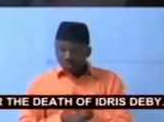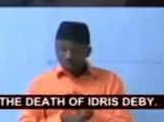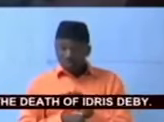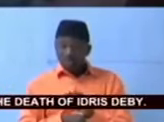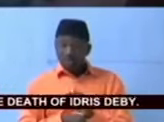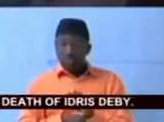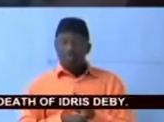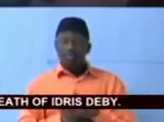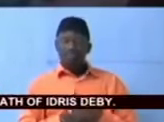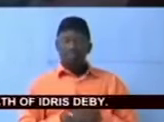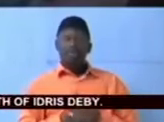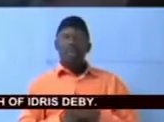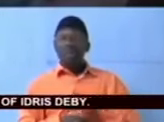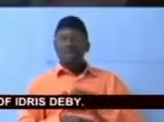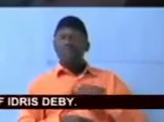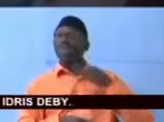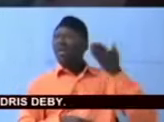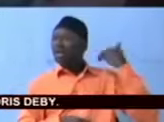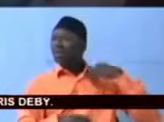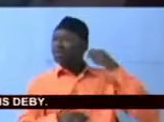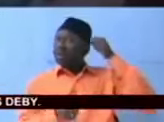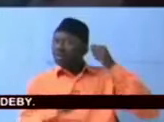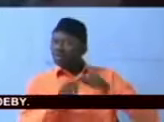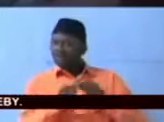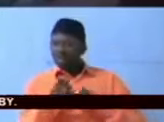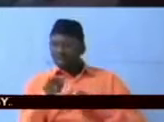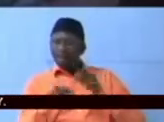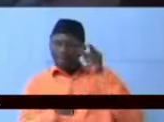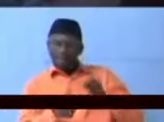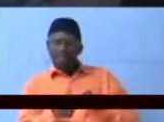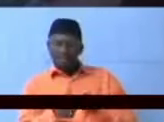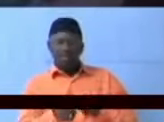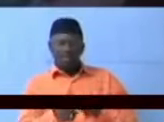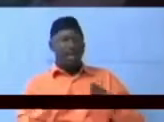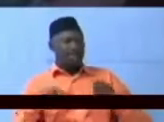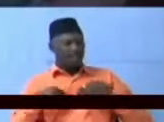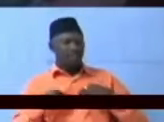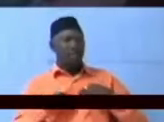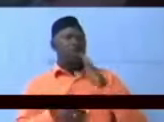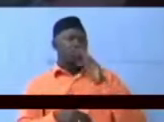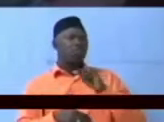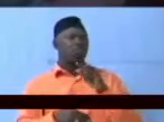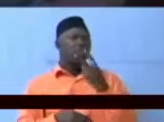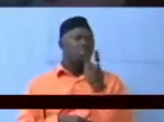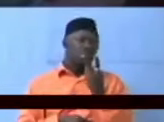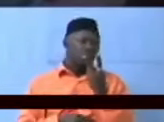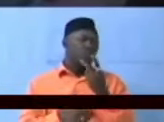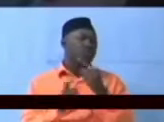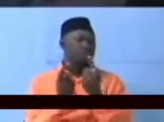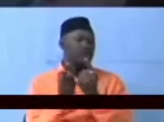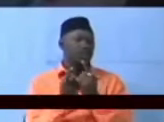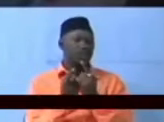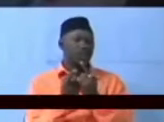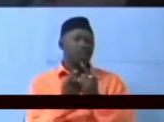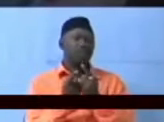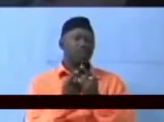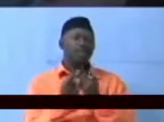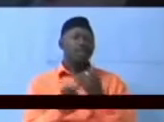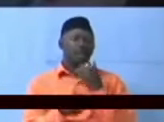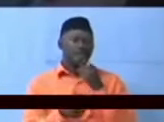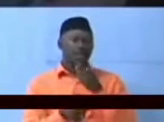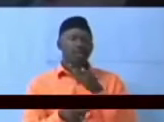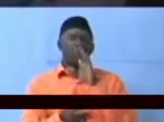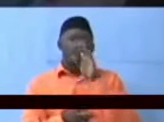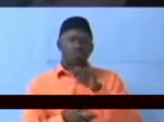recall he pleaded guilty two of the counts. Ci la fatale ko ne dal ñaari bunte yi nga xamné ni mom lañ ko tuumal